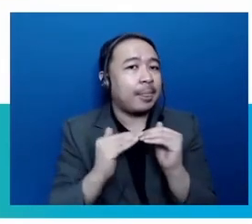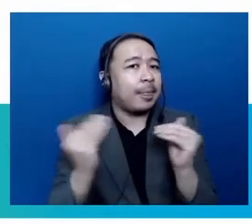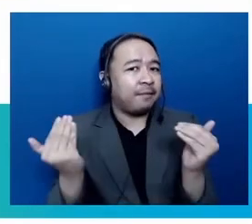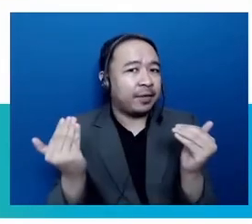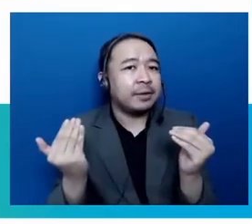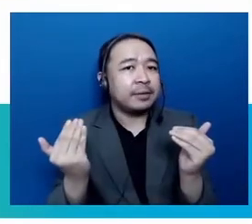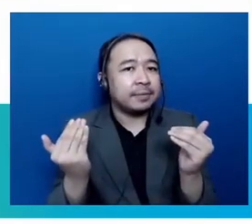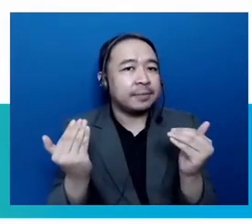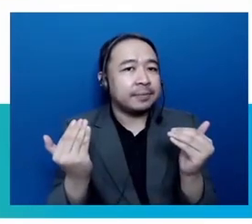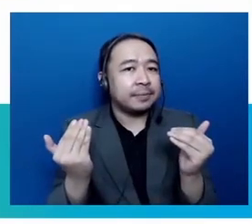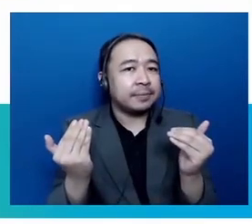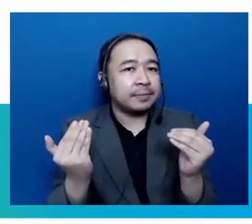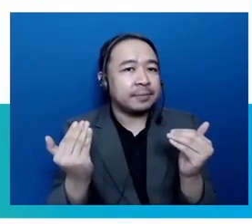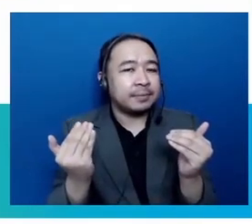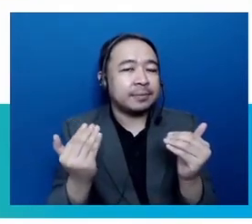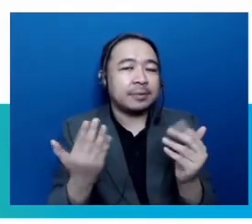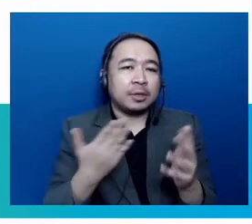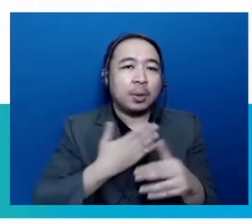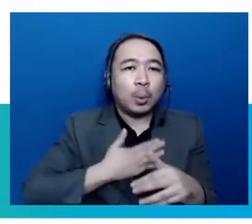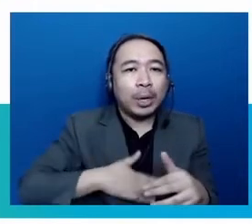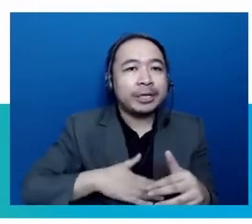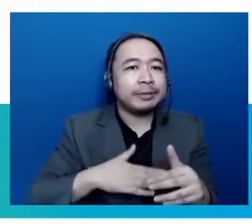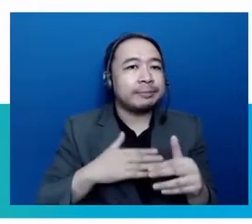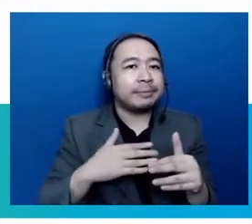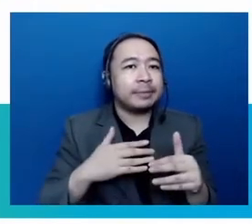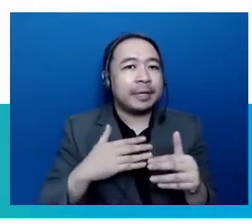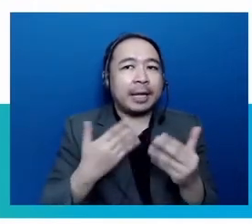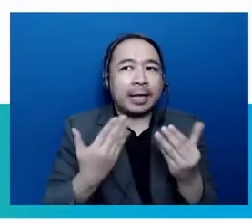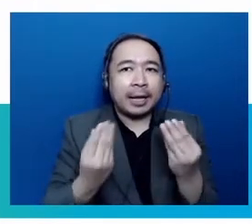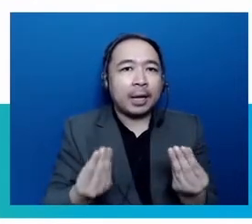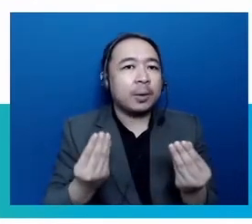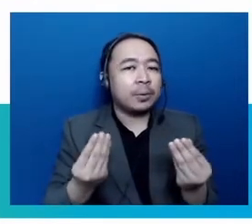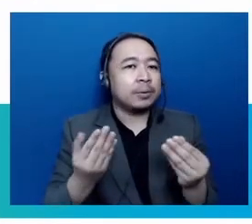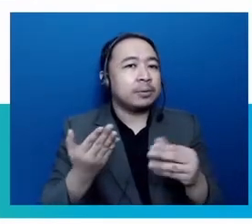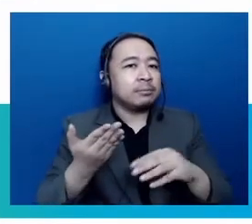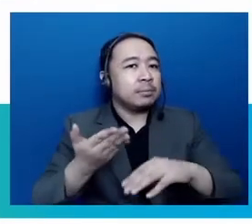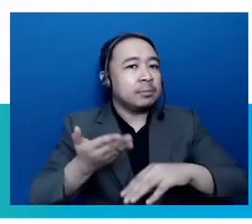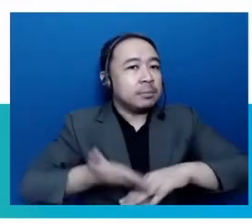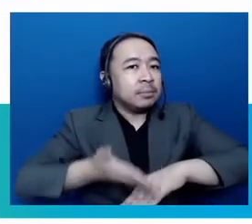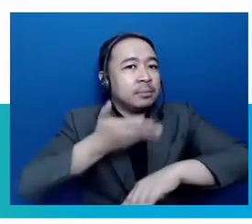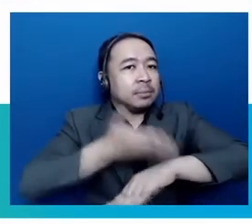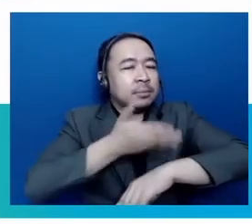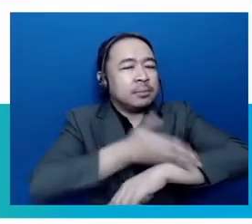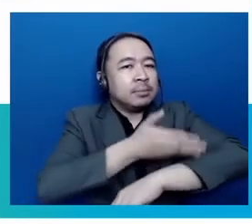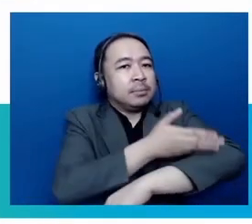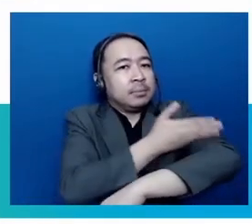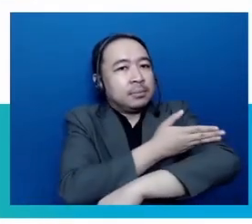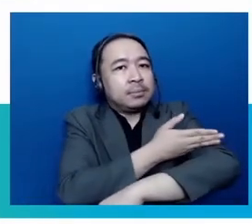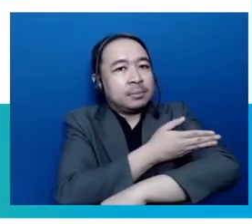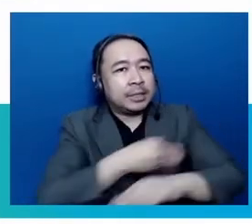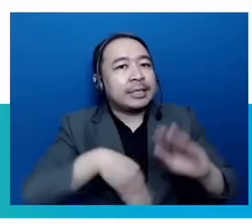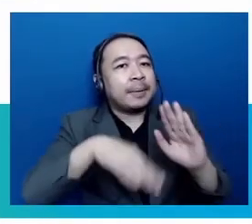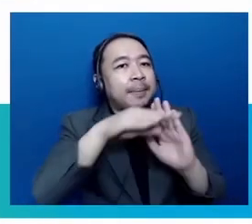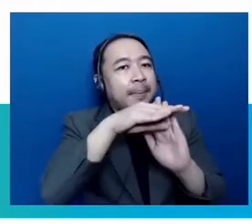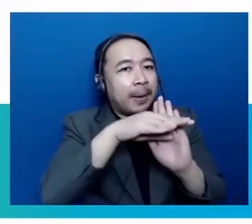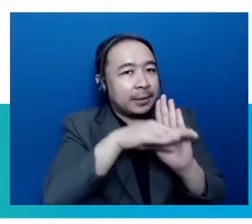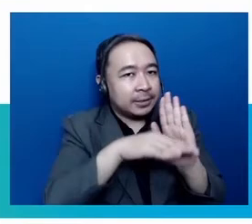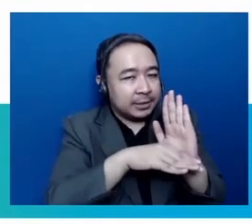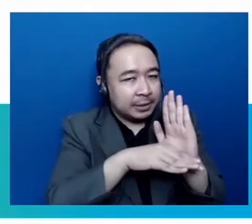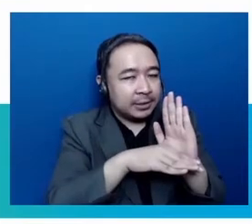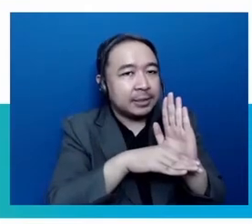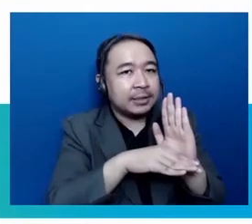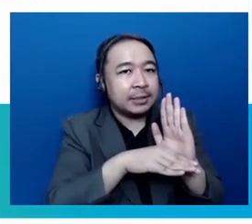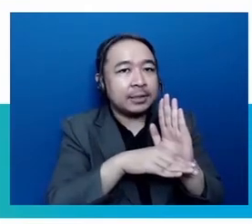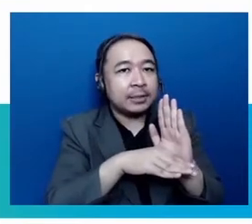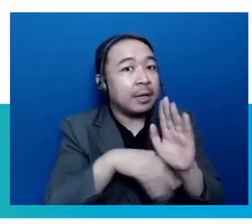We're doing that more and more. It's becoming embedded within this overall ESG policies. And even